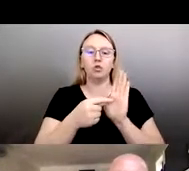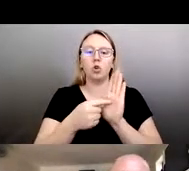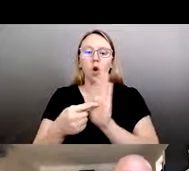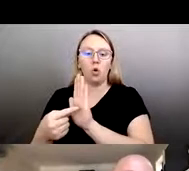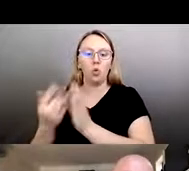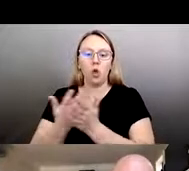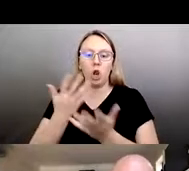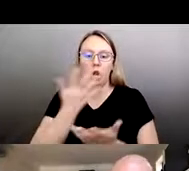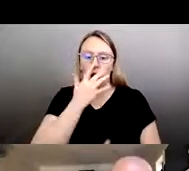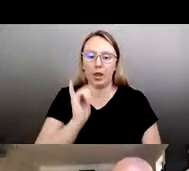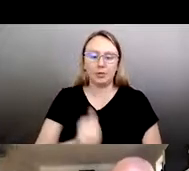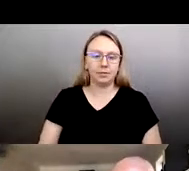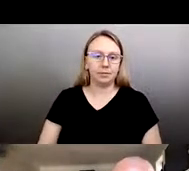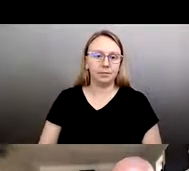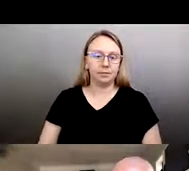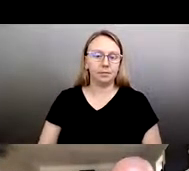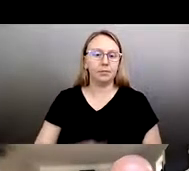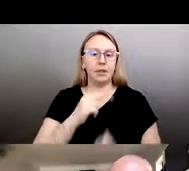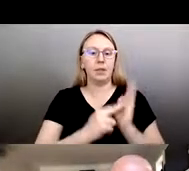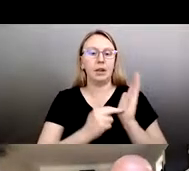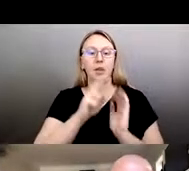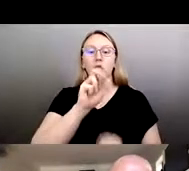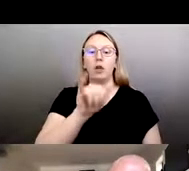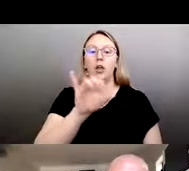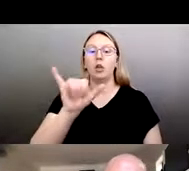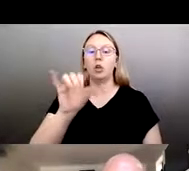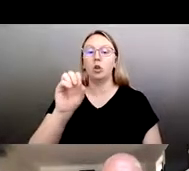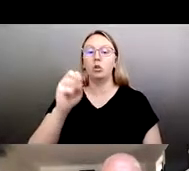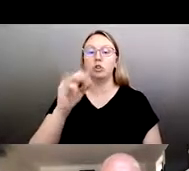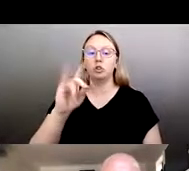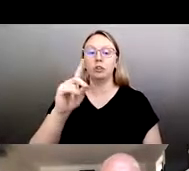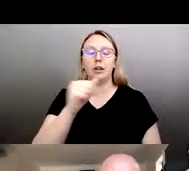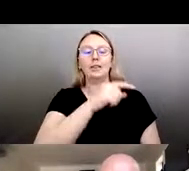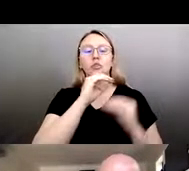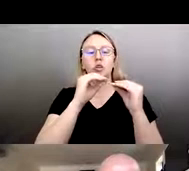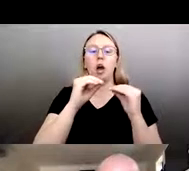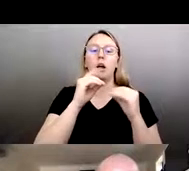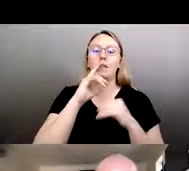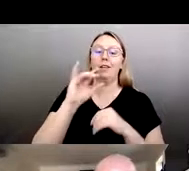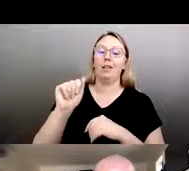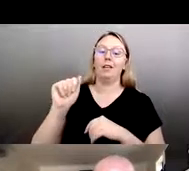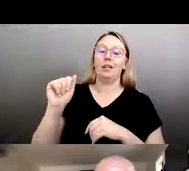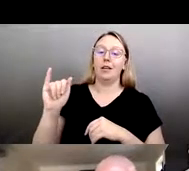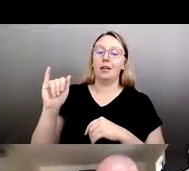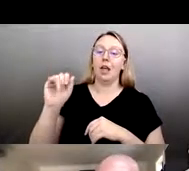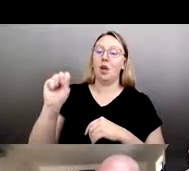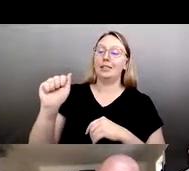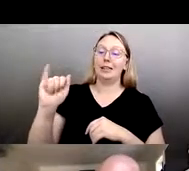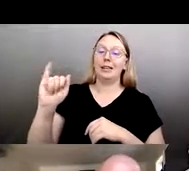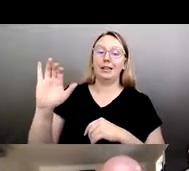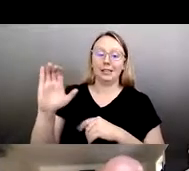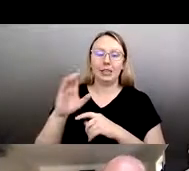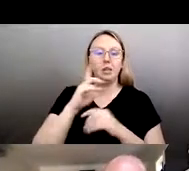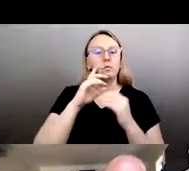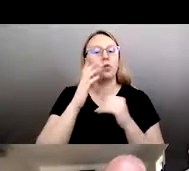like. This is a painting by Ray Yoshida, who taught at SAIC for over 5 decades. Roger talked about Ray as being